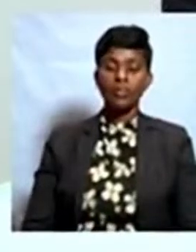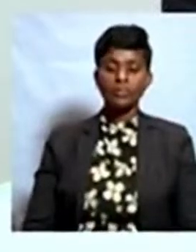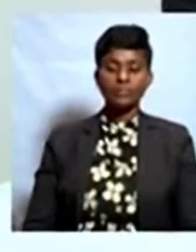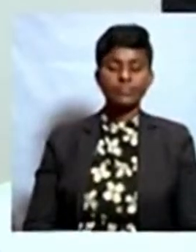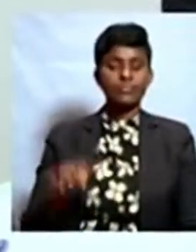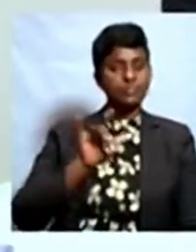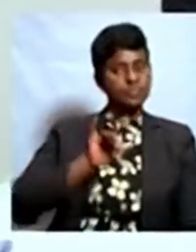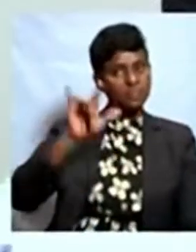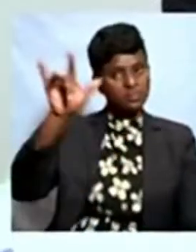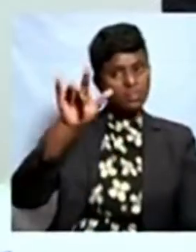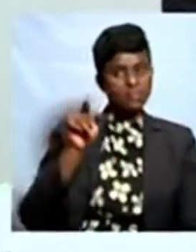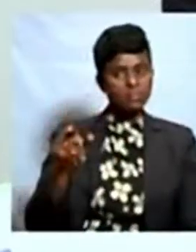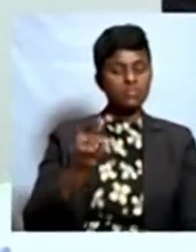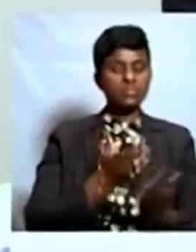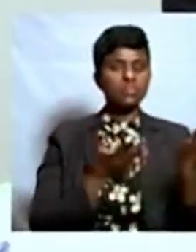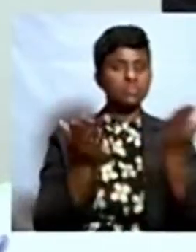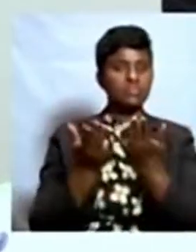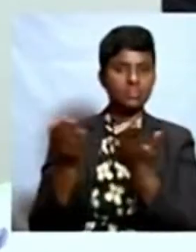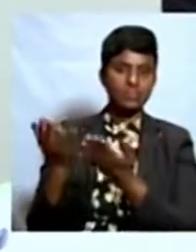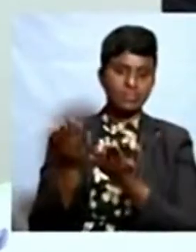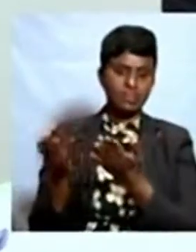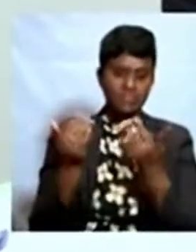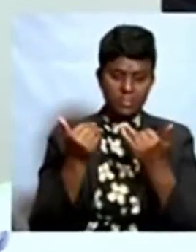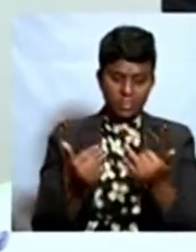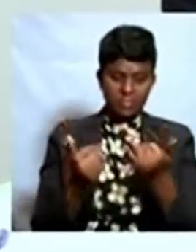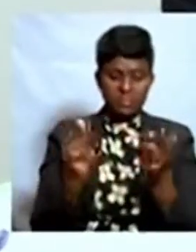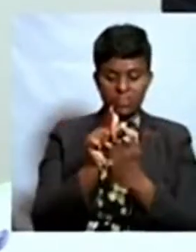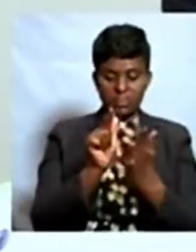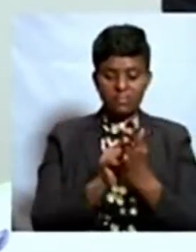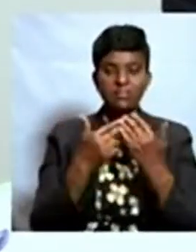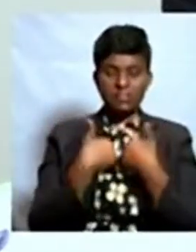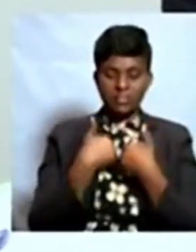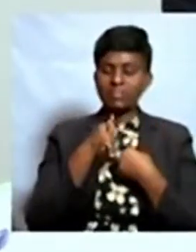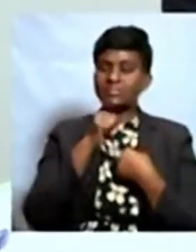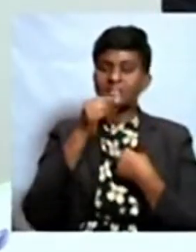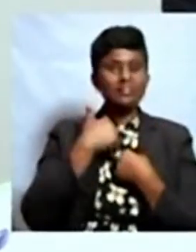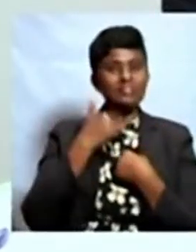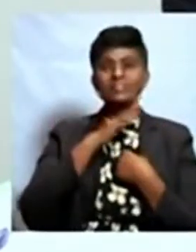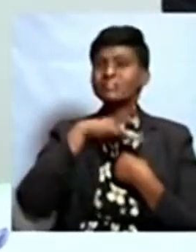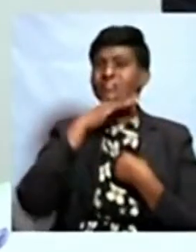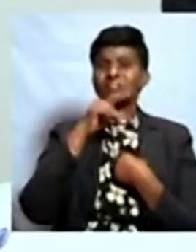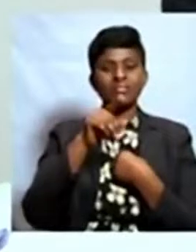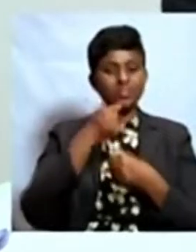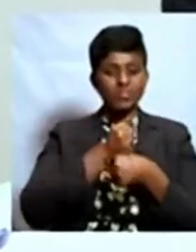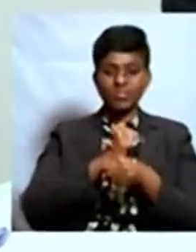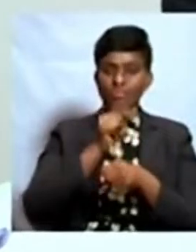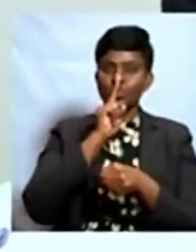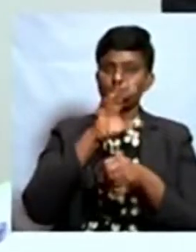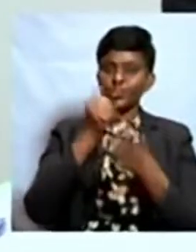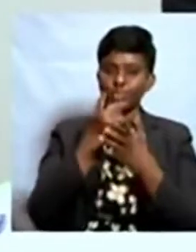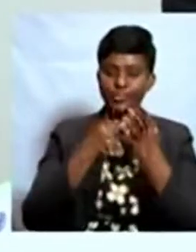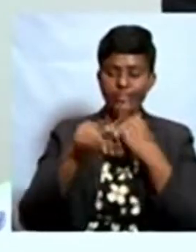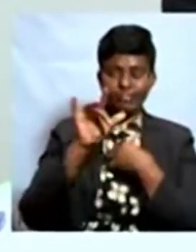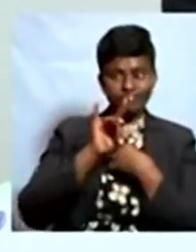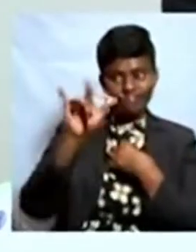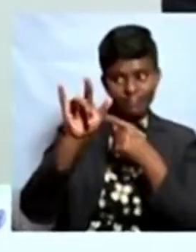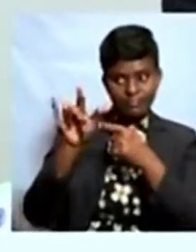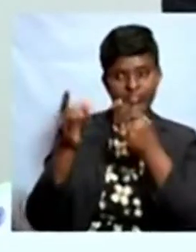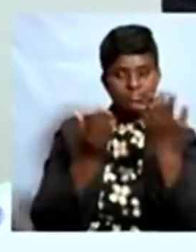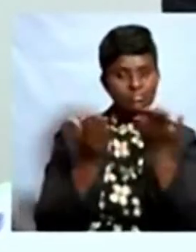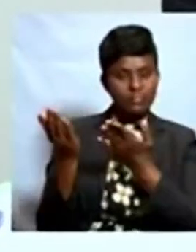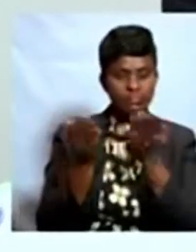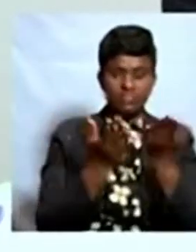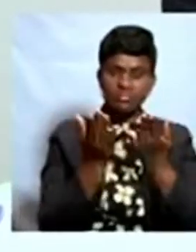air navigation services. The current Act has inadequate provisions to ensure that air navigation